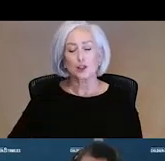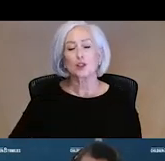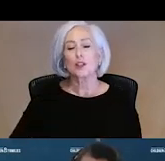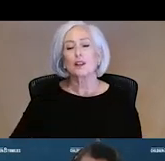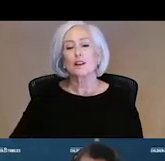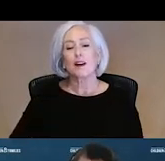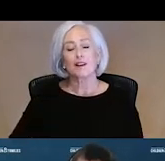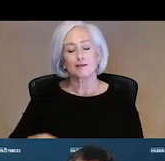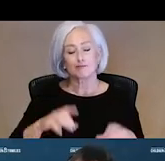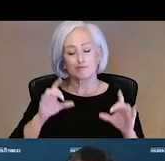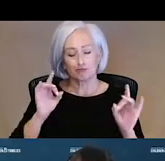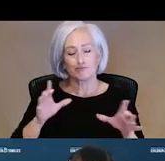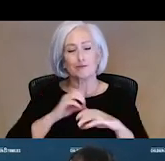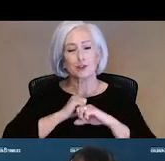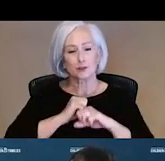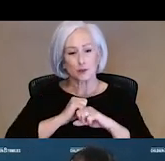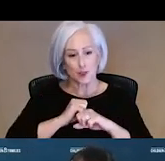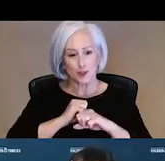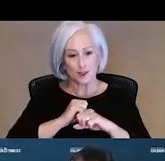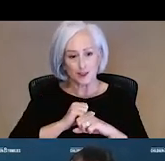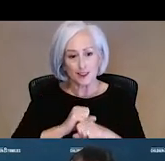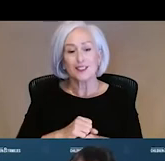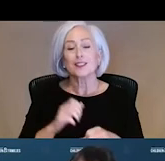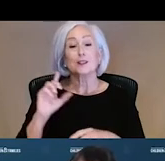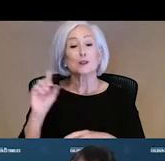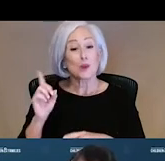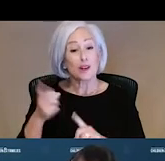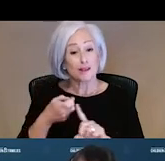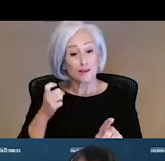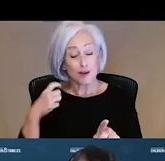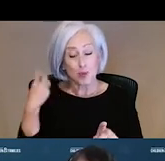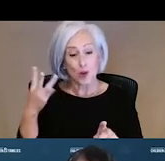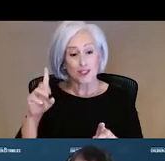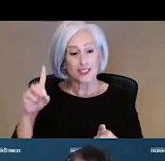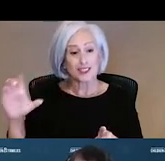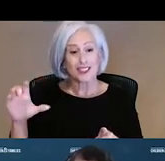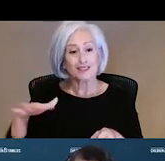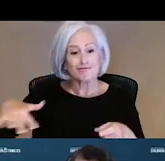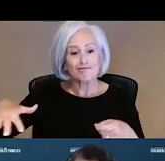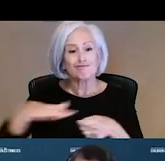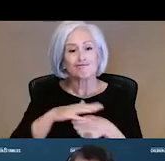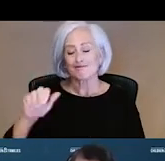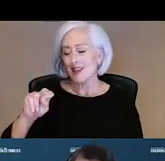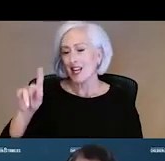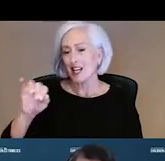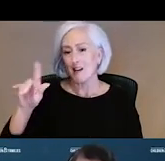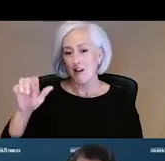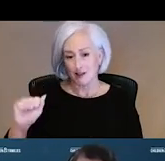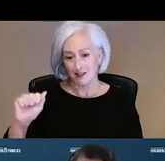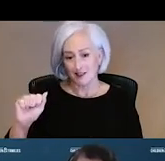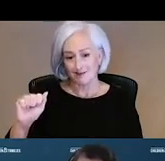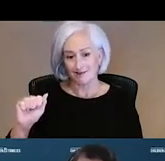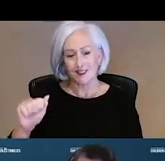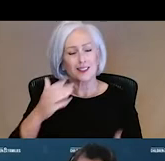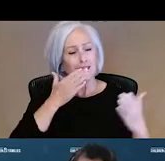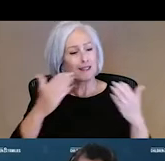of the Anacostians. I want to extend a welcome to all who have joined us today because I am so grateful that you have accepted our